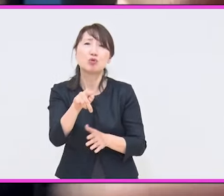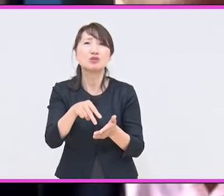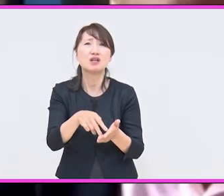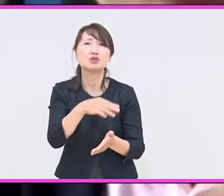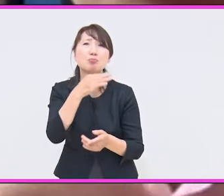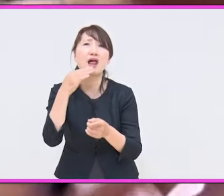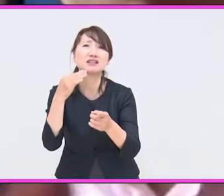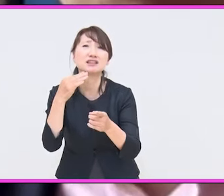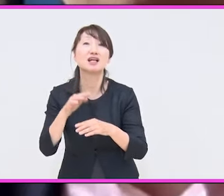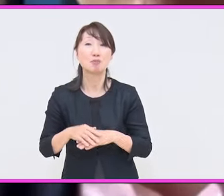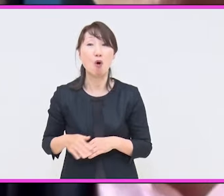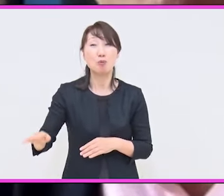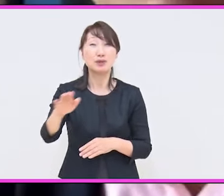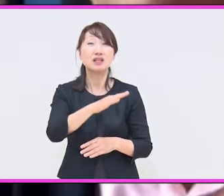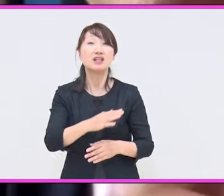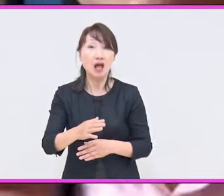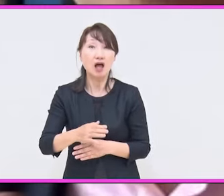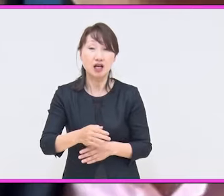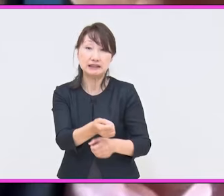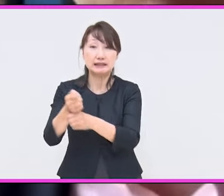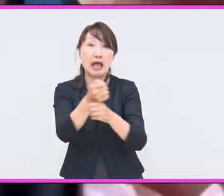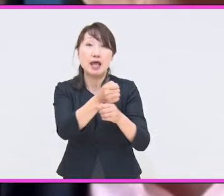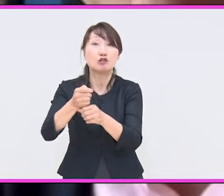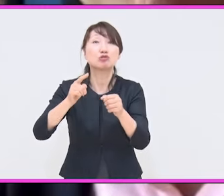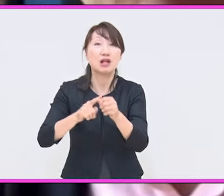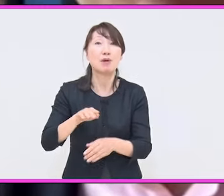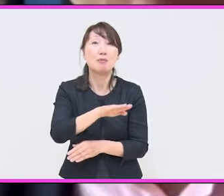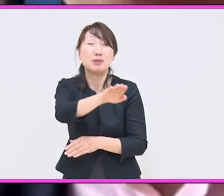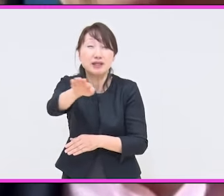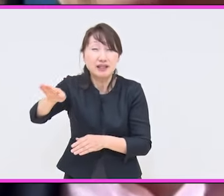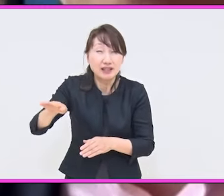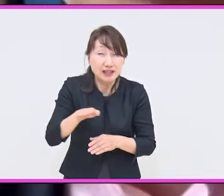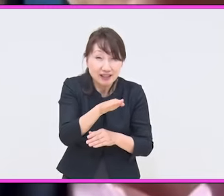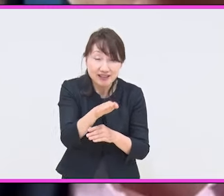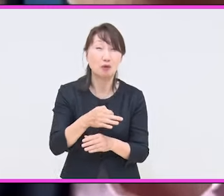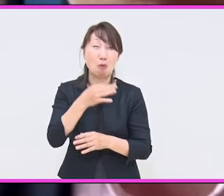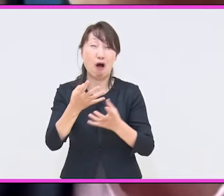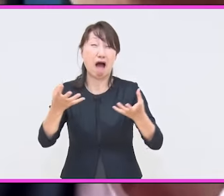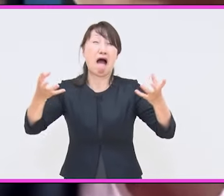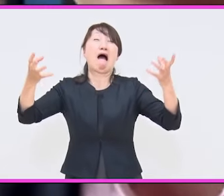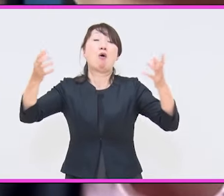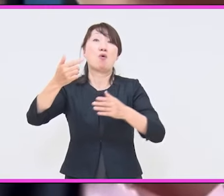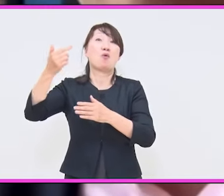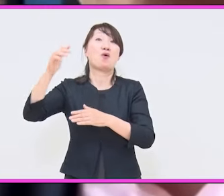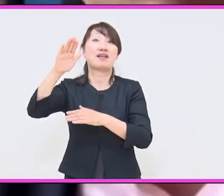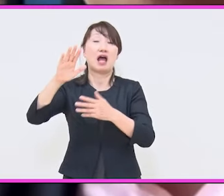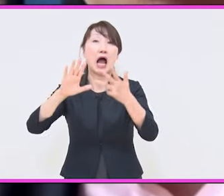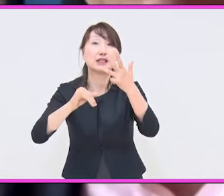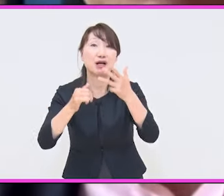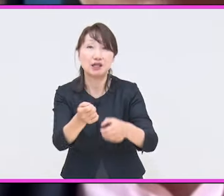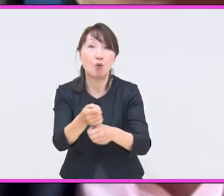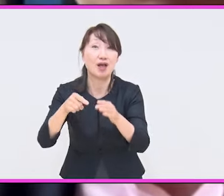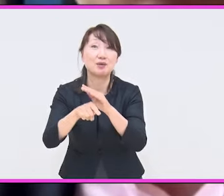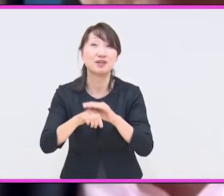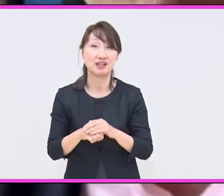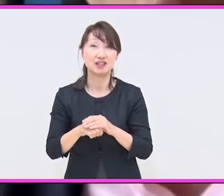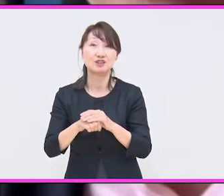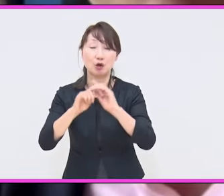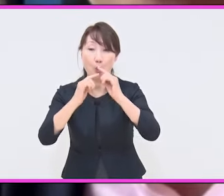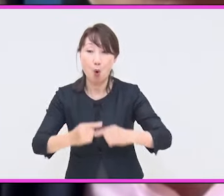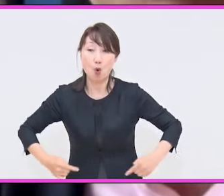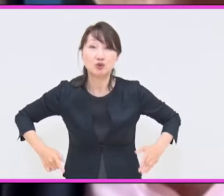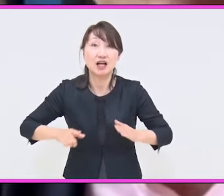sound followed him round and round the stadium, urging him on. And you could get 80,000 people cheering. And the sound was extraordinary.